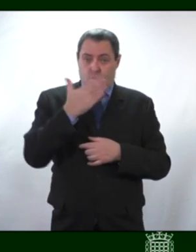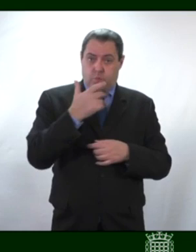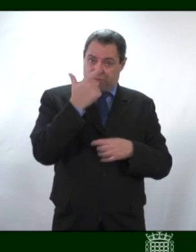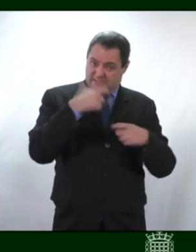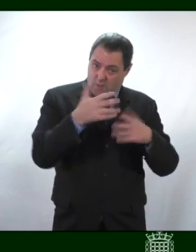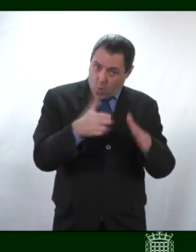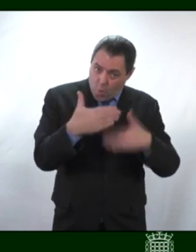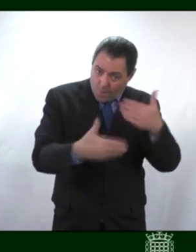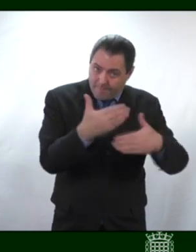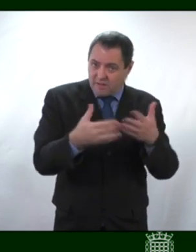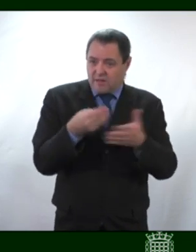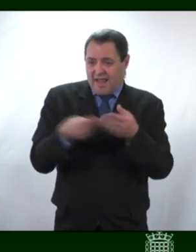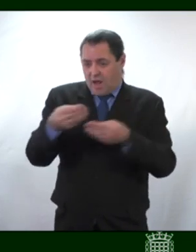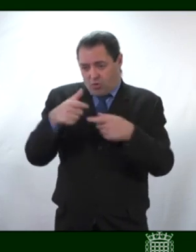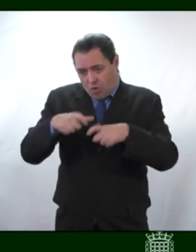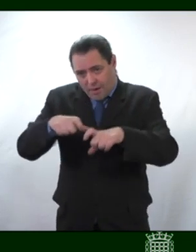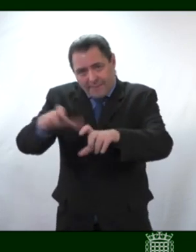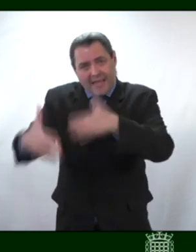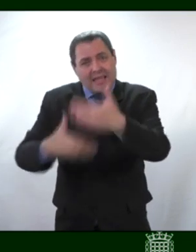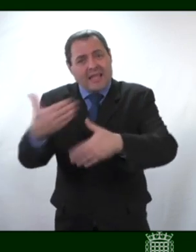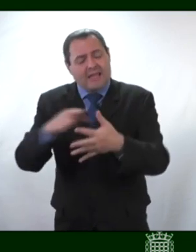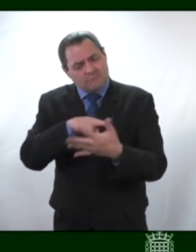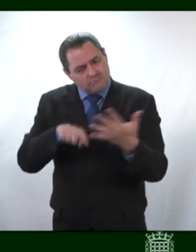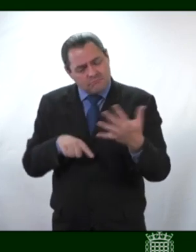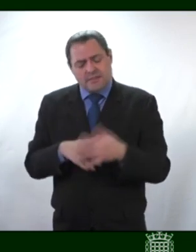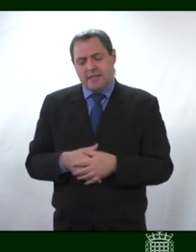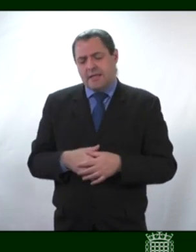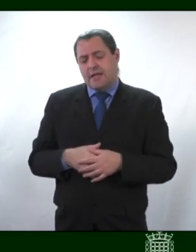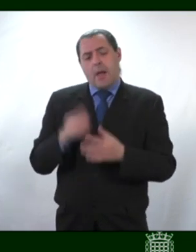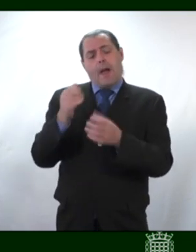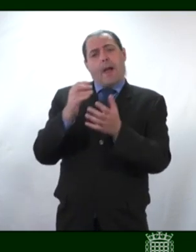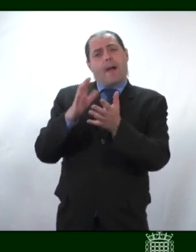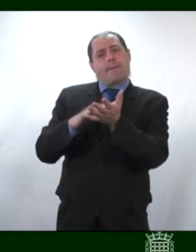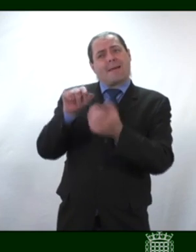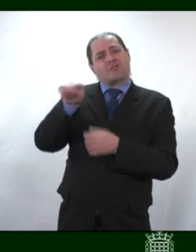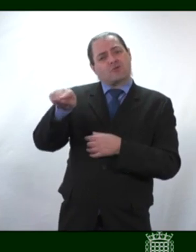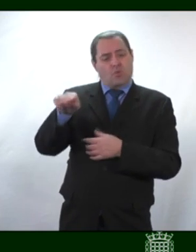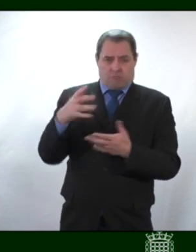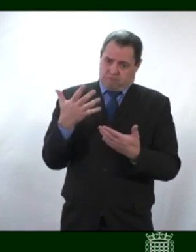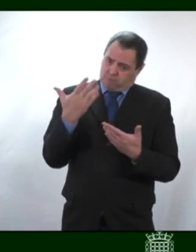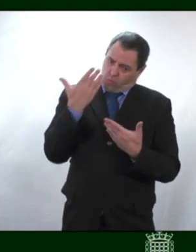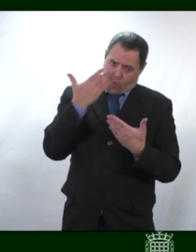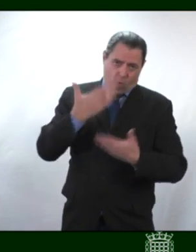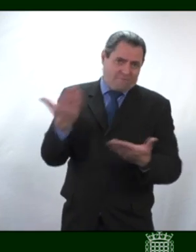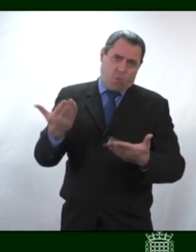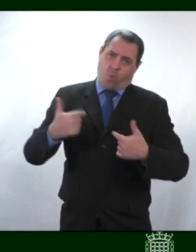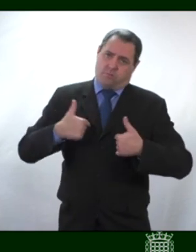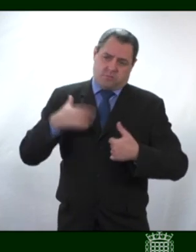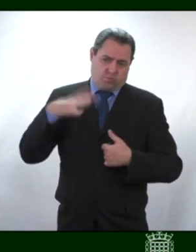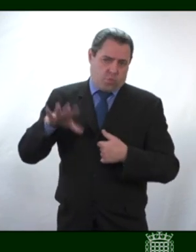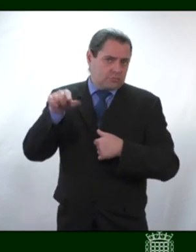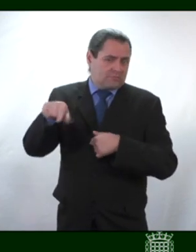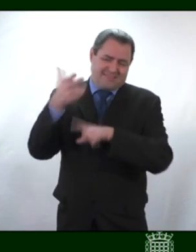as is possible. When it comes to the work in Greater Manchester, absolutely that is our